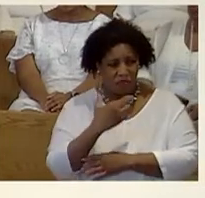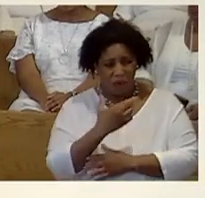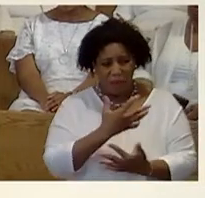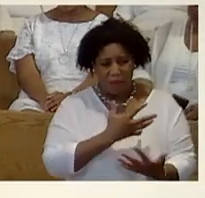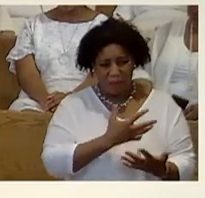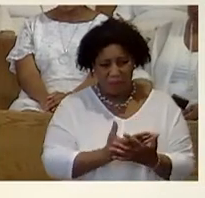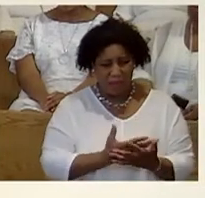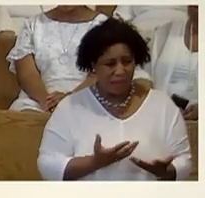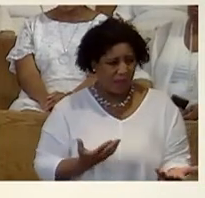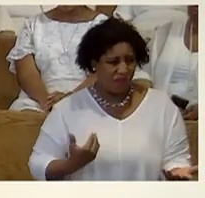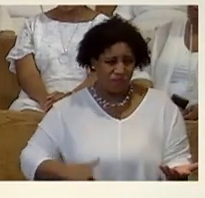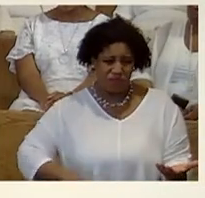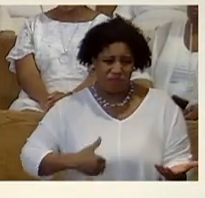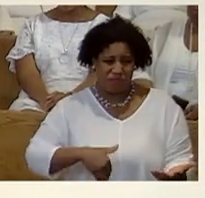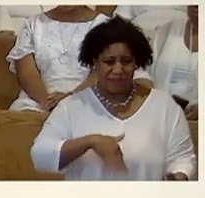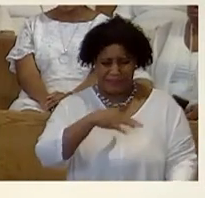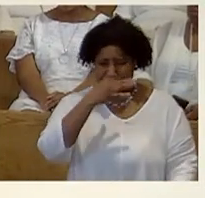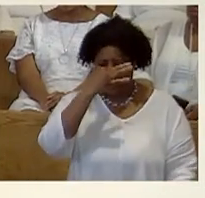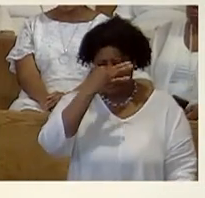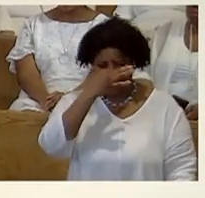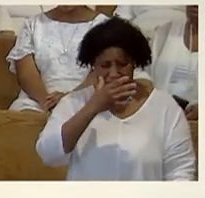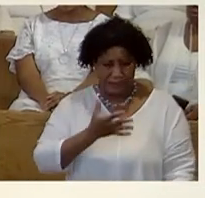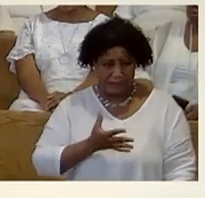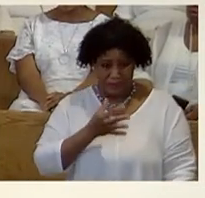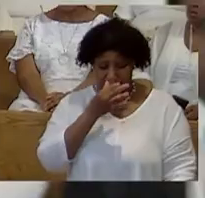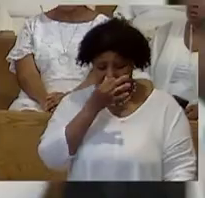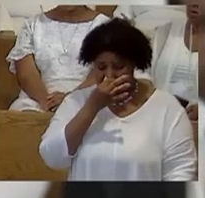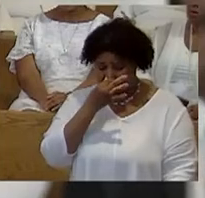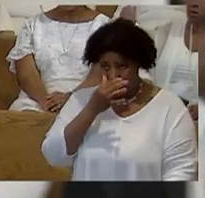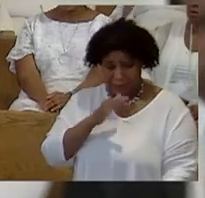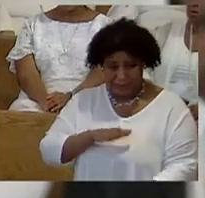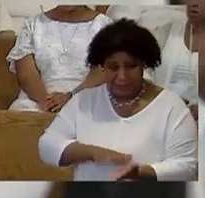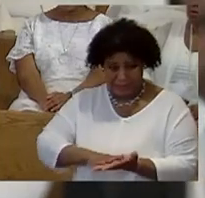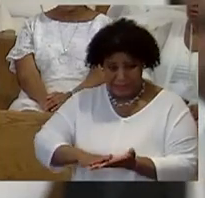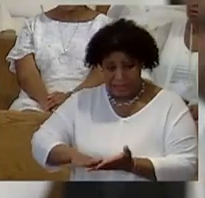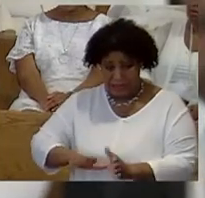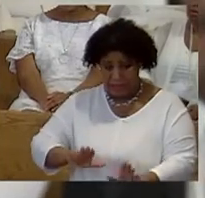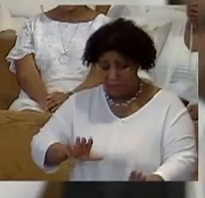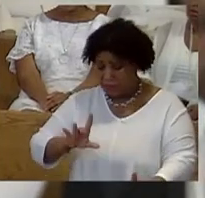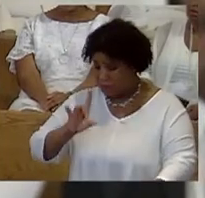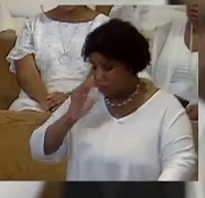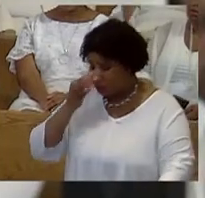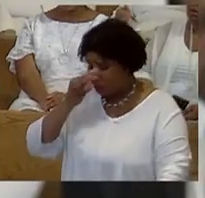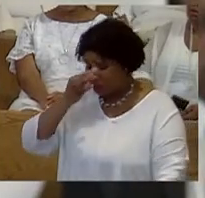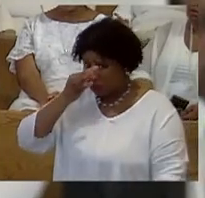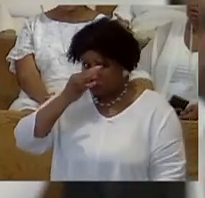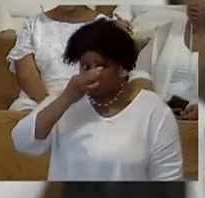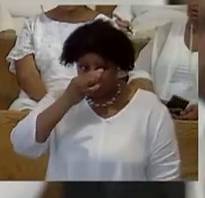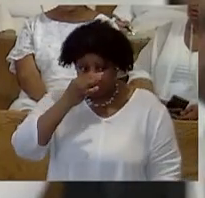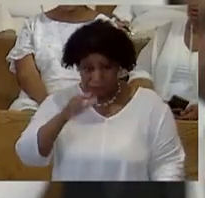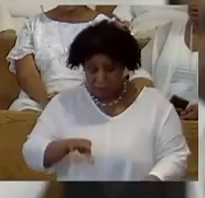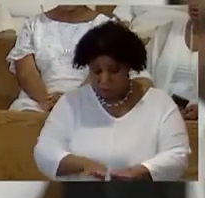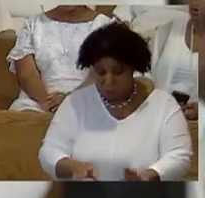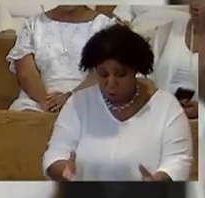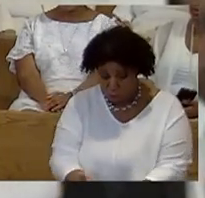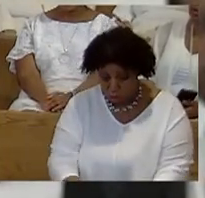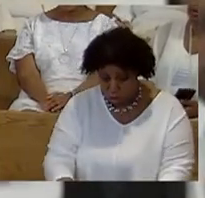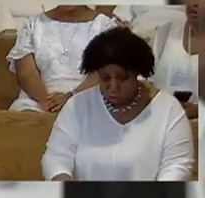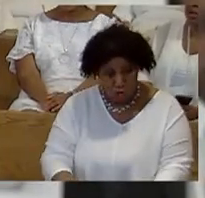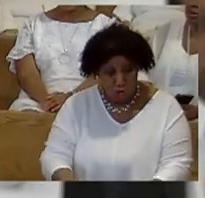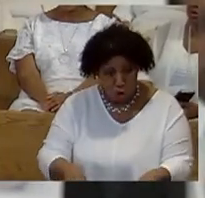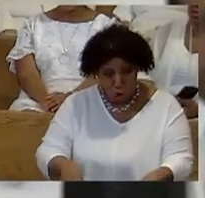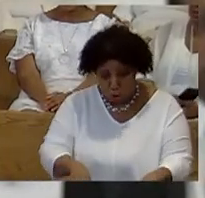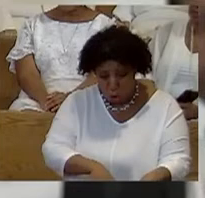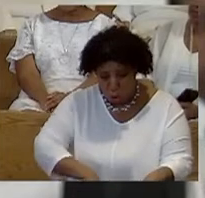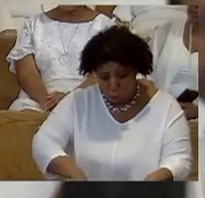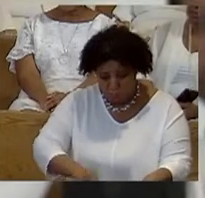It's stinky in the prison because the sanitation of that day was just a hole in the floor. He's at